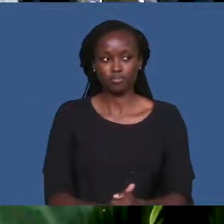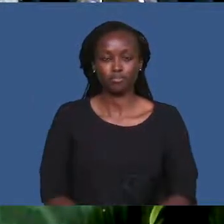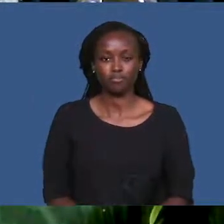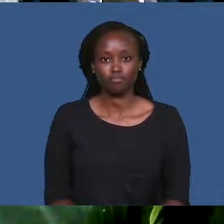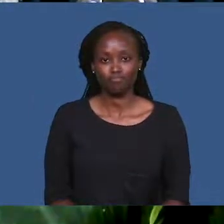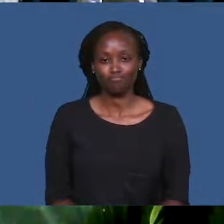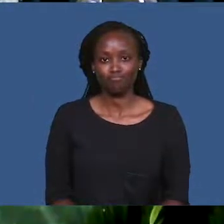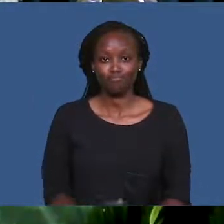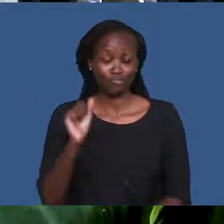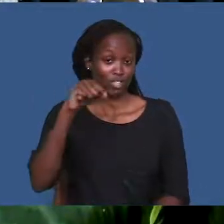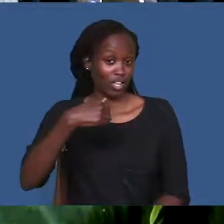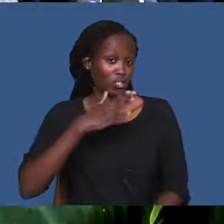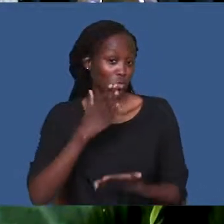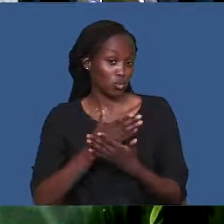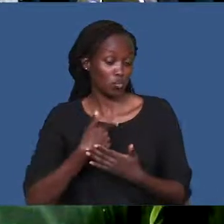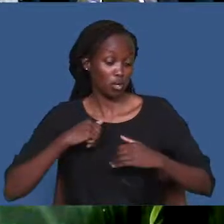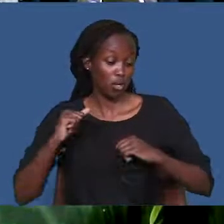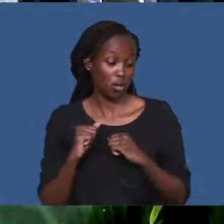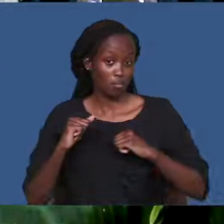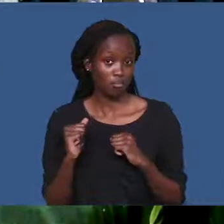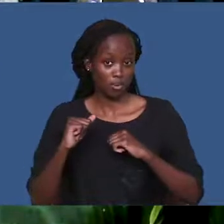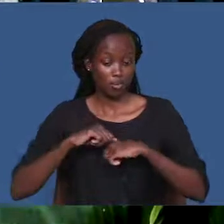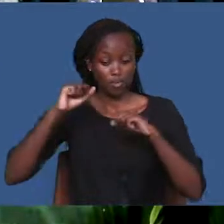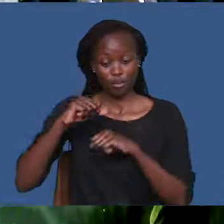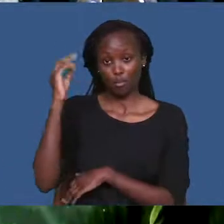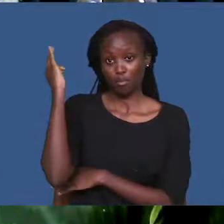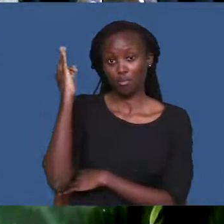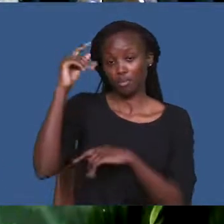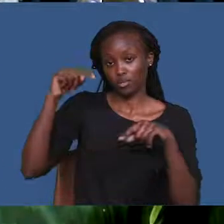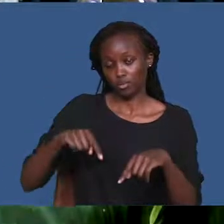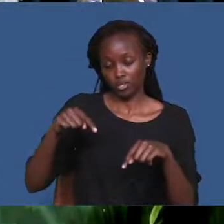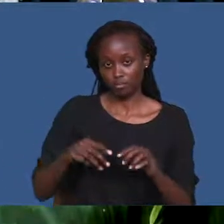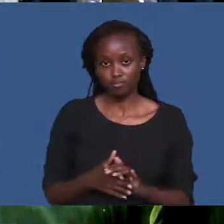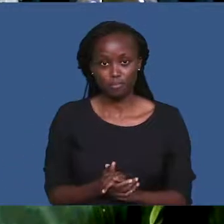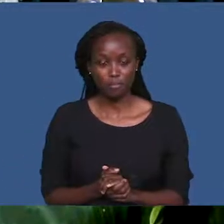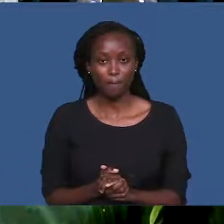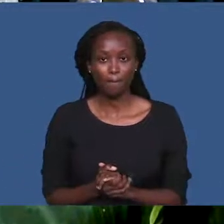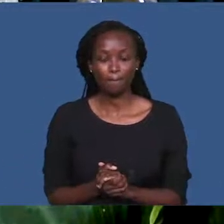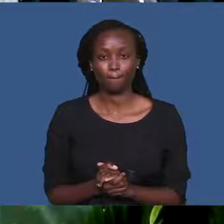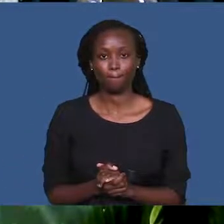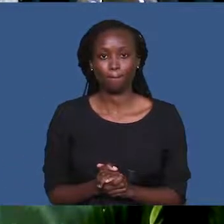So yes, this morning I'm delighted to bring you the word of God and our devotion. And